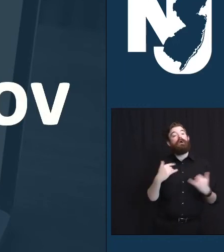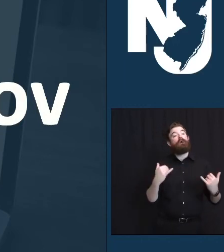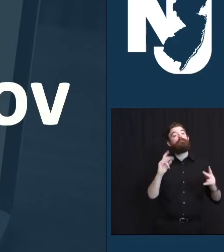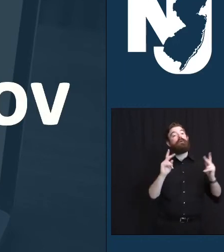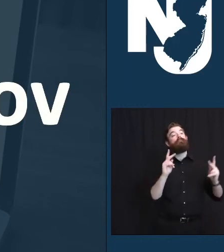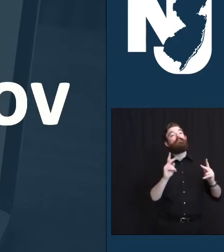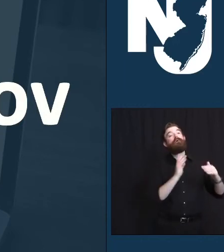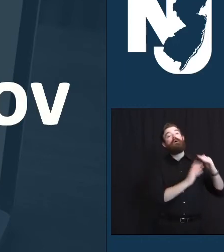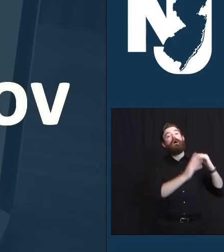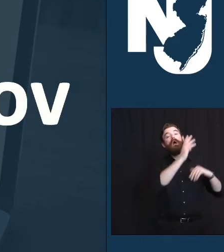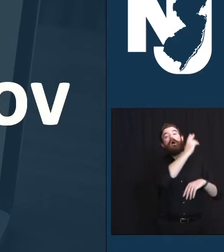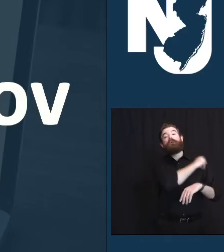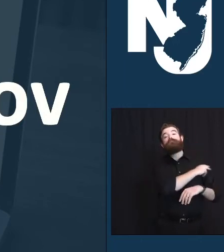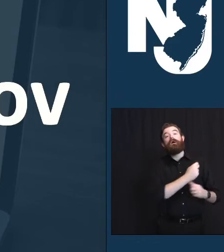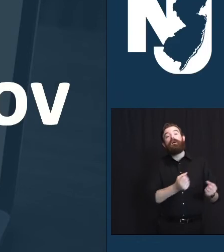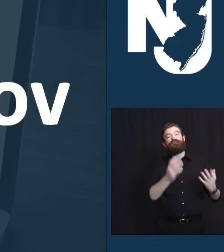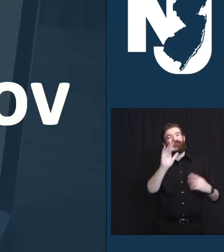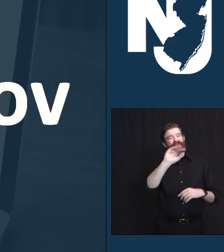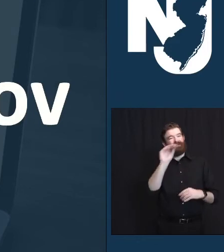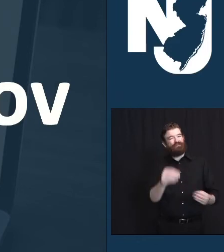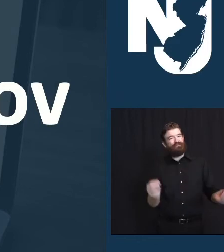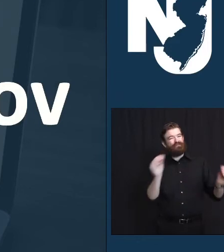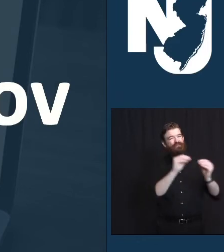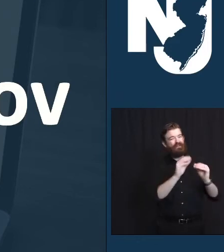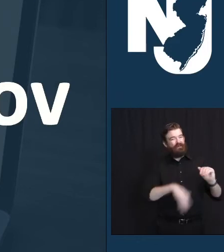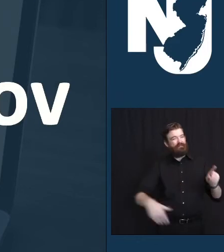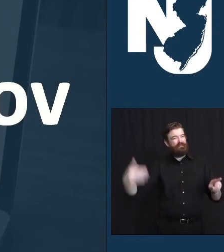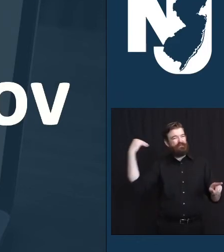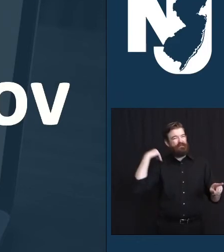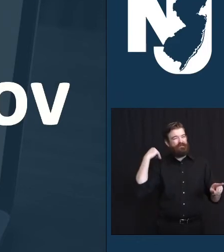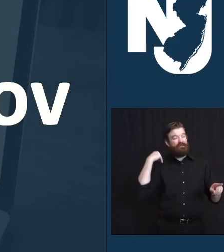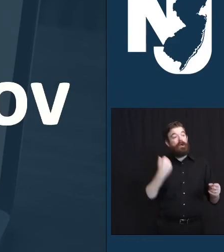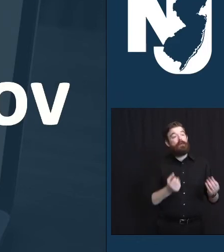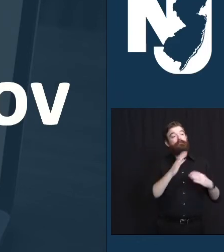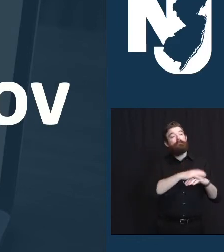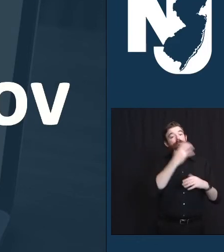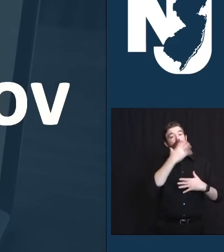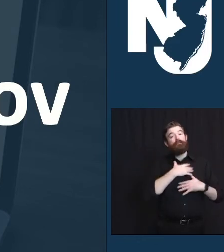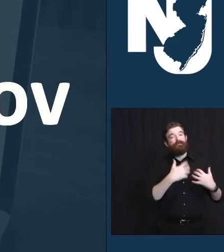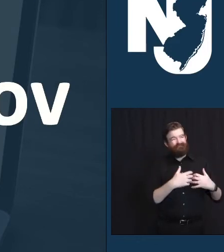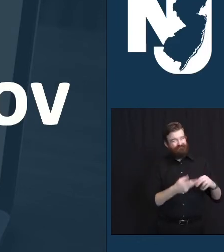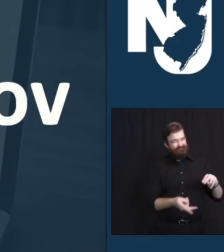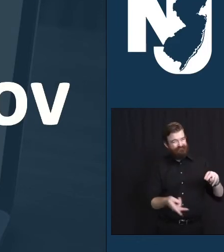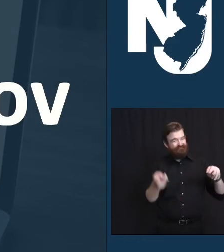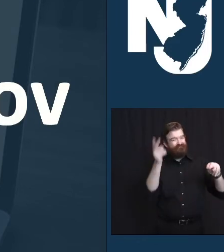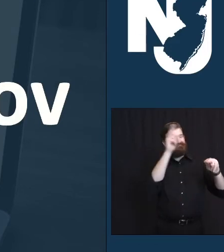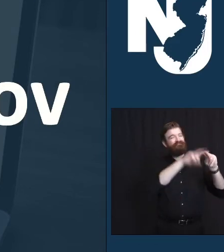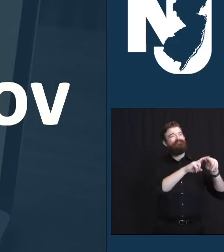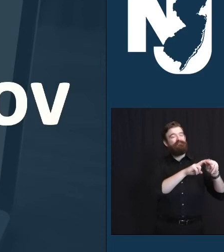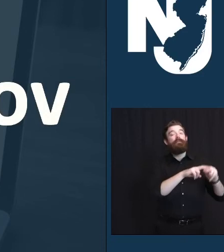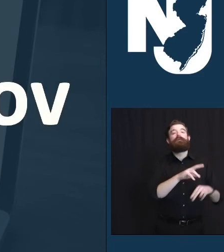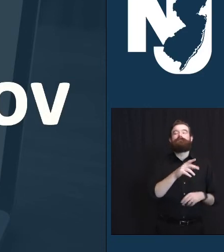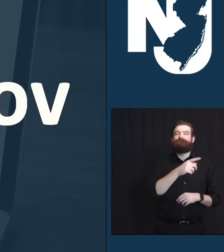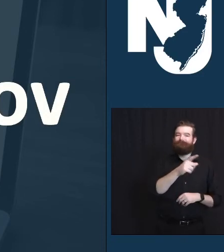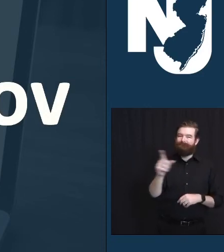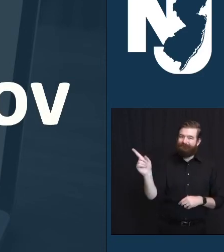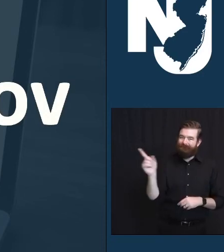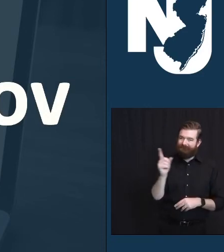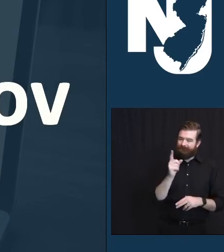then, and ventilator use has shot up an even bigger amount. We need to stay focused on keeping